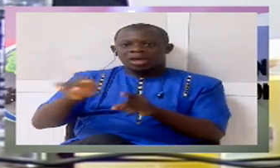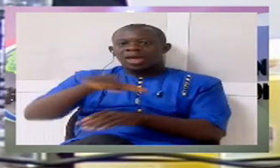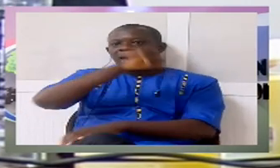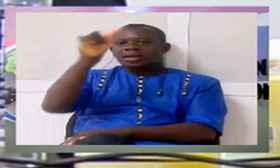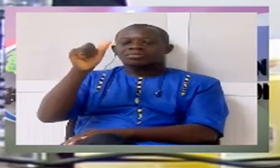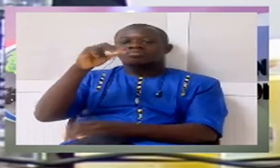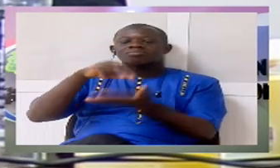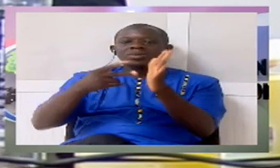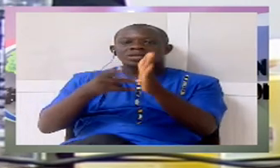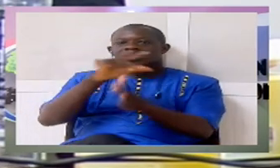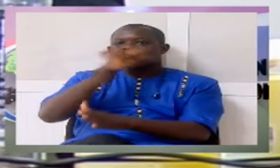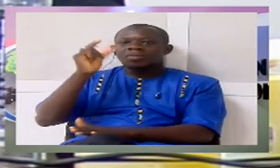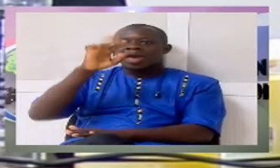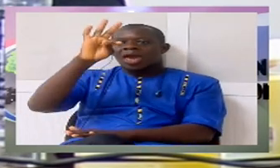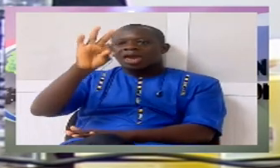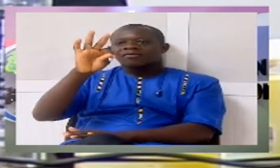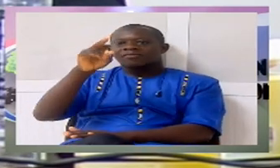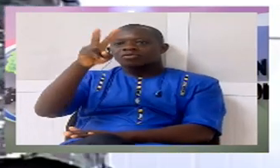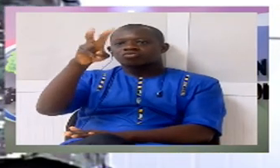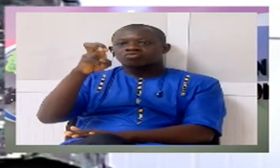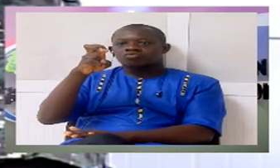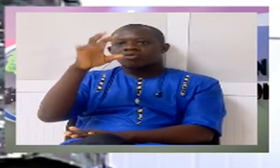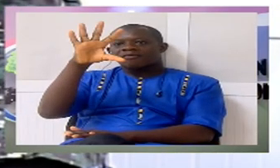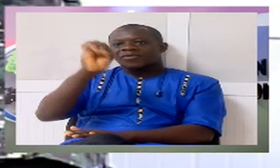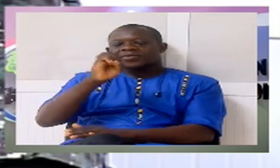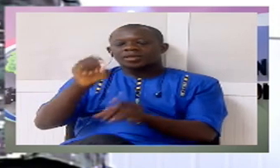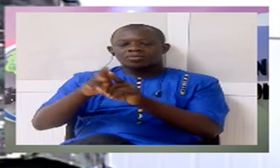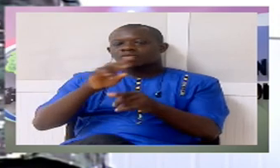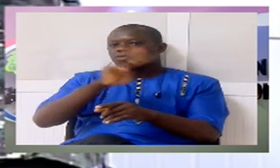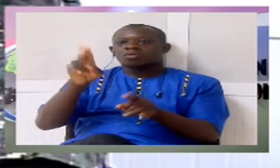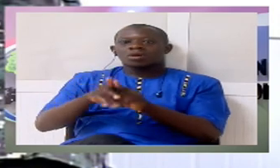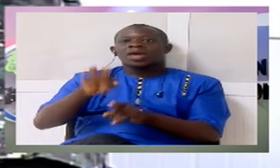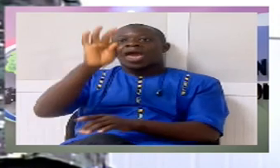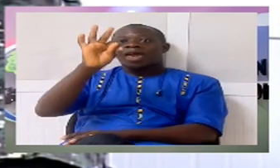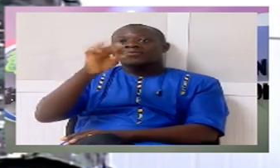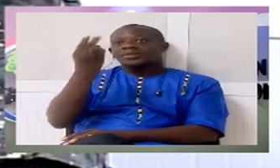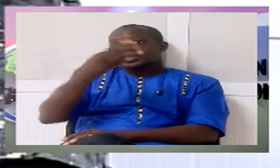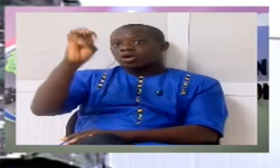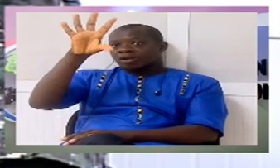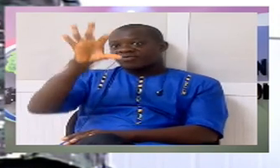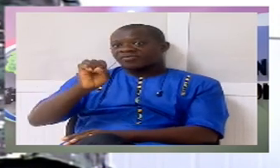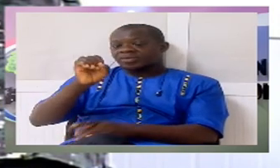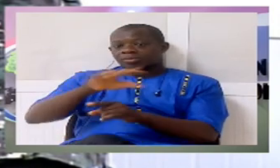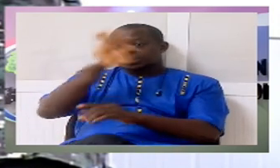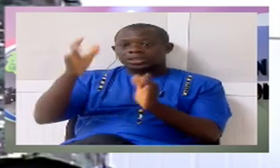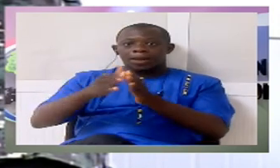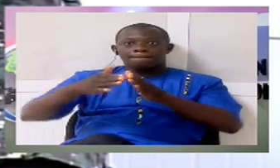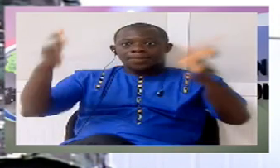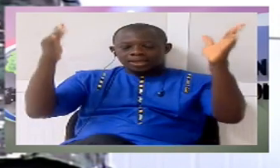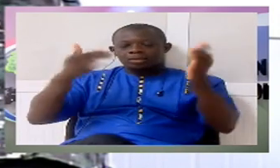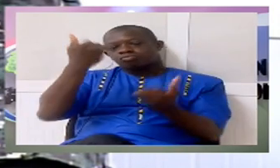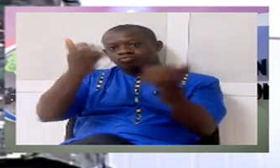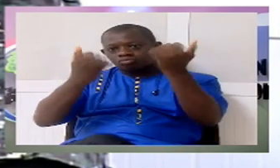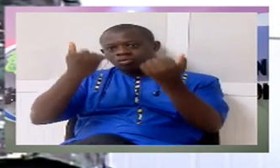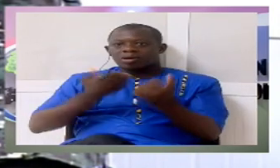the F250. Moy bi ñu wax. That is even bigger. F-350 is even F-350 bigger. F-350 kay mo